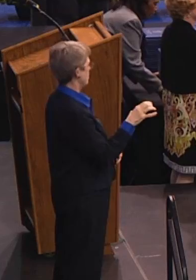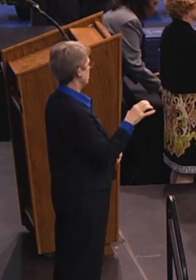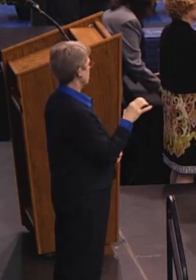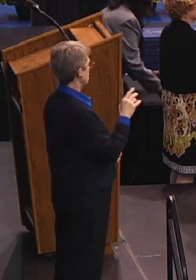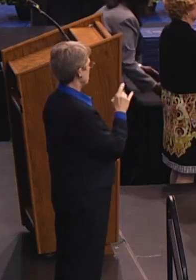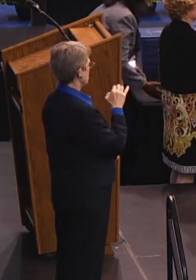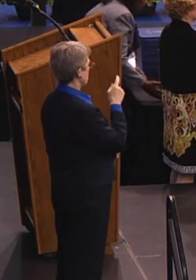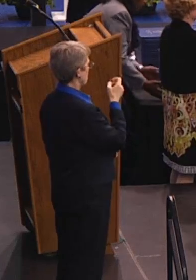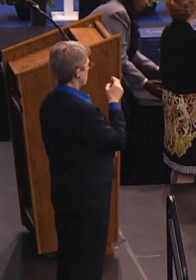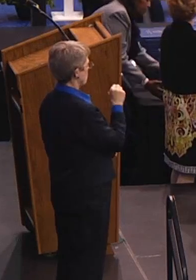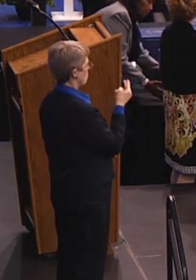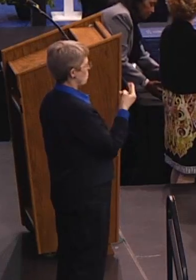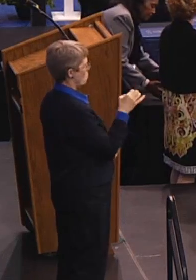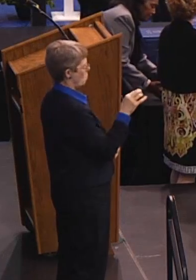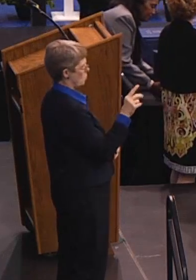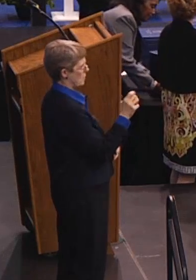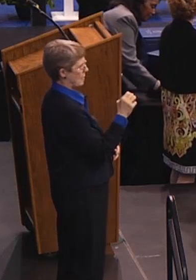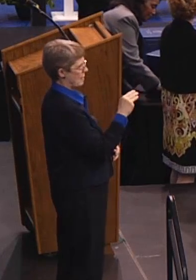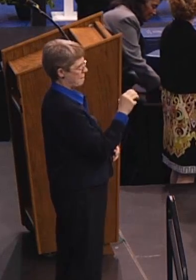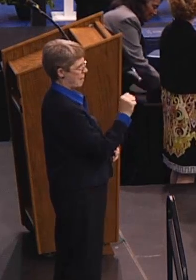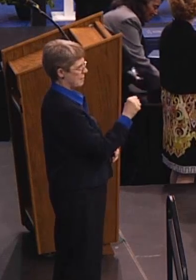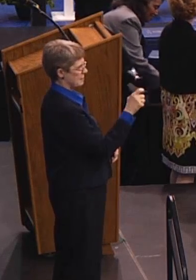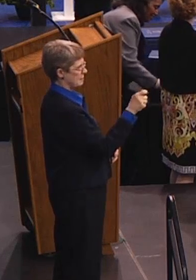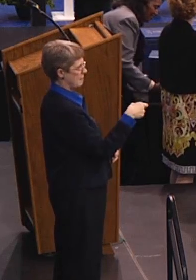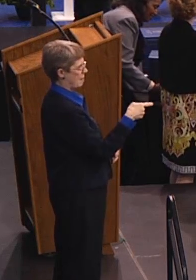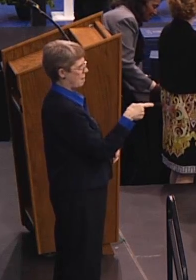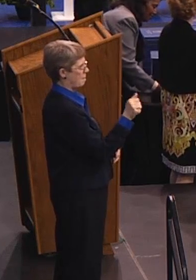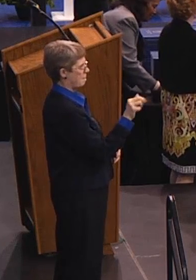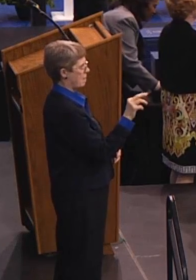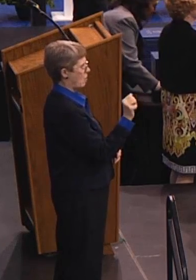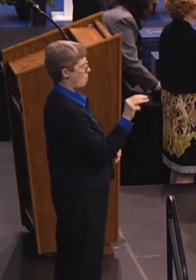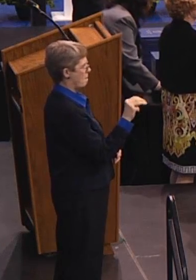Catherine Marie Hood, EMS paramedic.